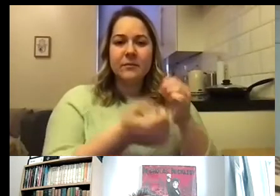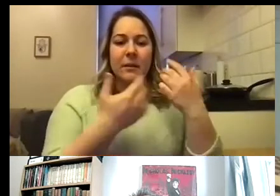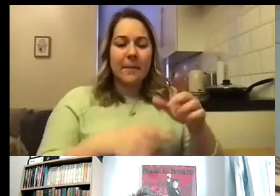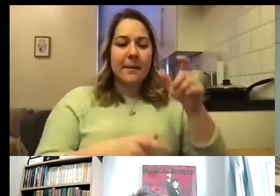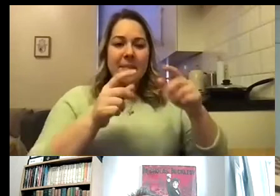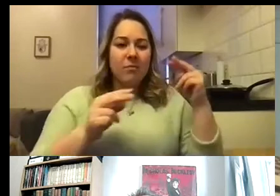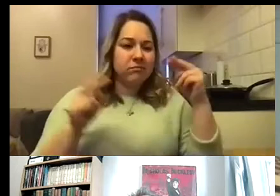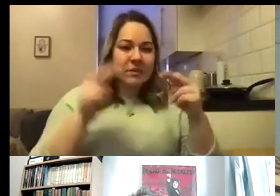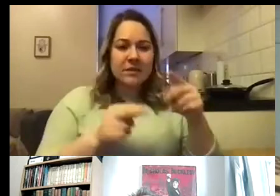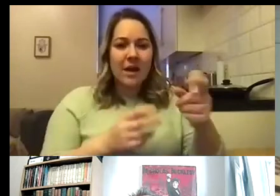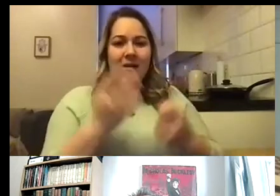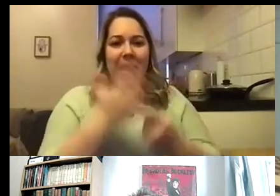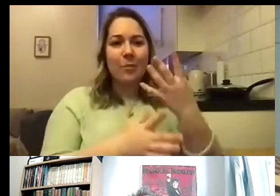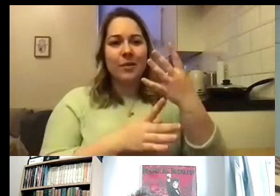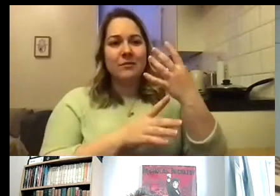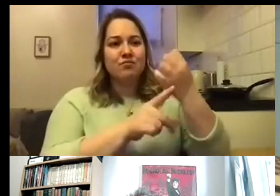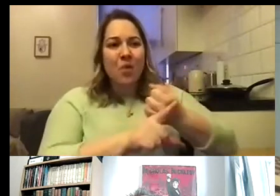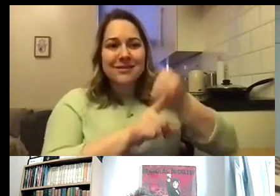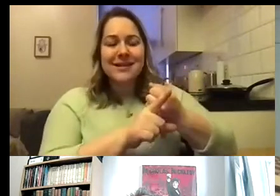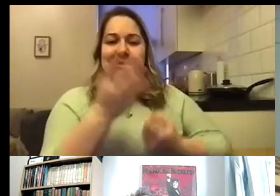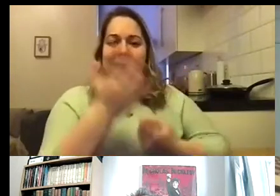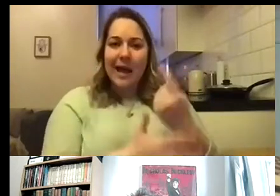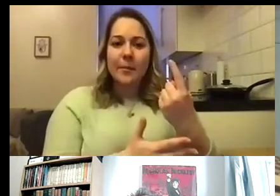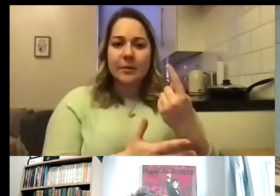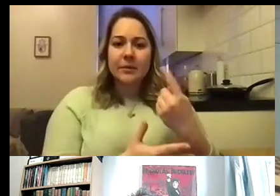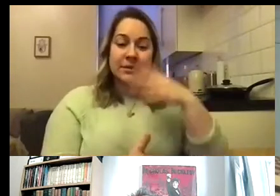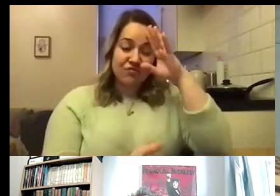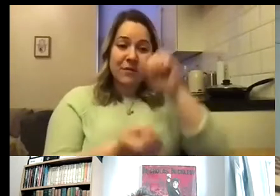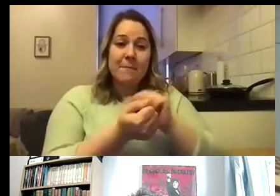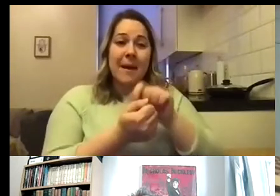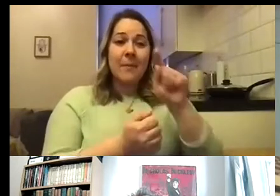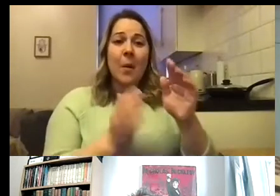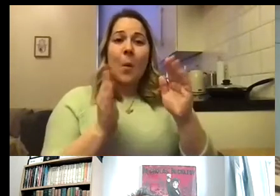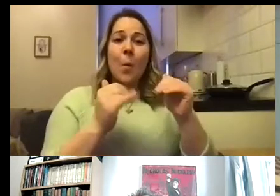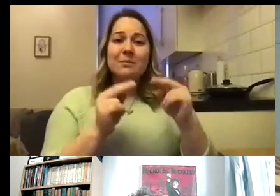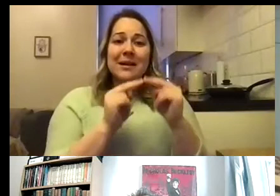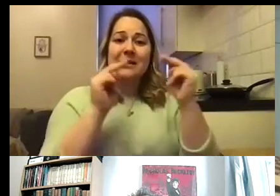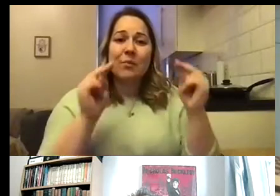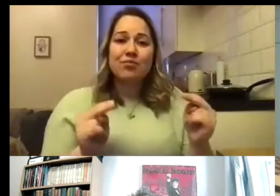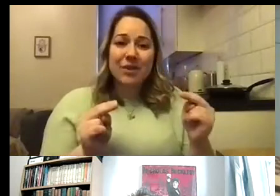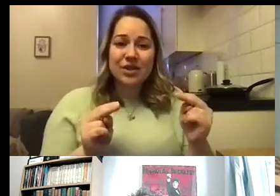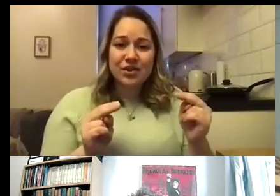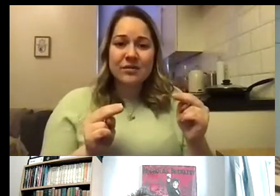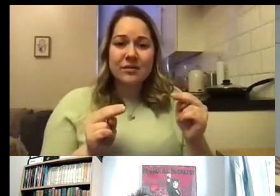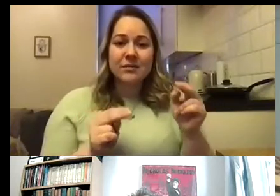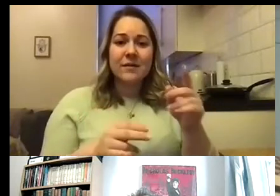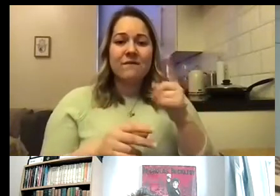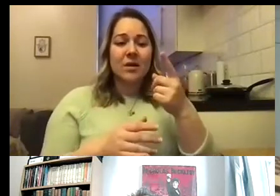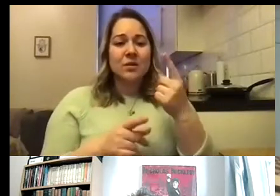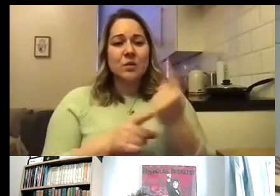on demonstrations and all that sort of thing. And, you know, I remember the Battle of Westminster Bridge, as they call it, when they first started to bring in